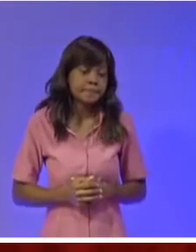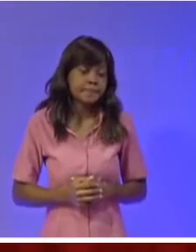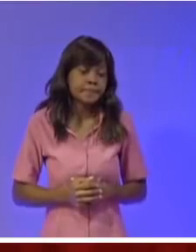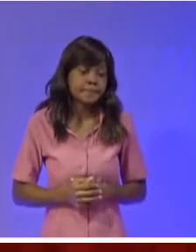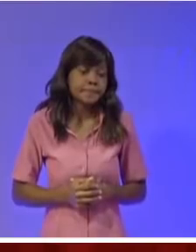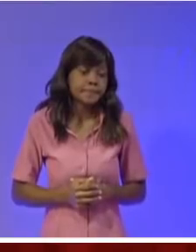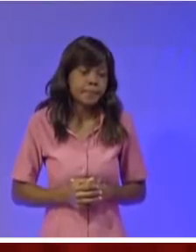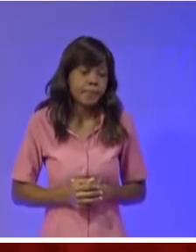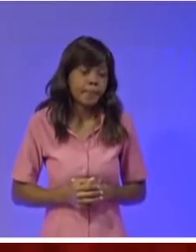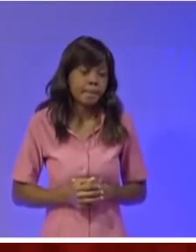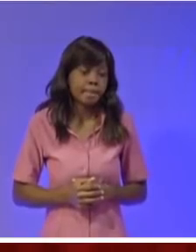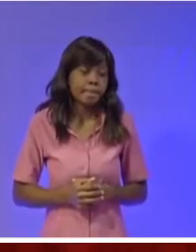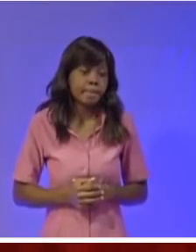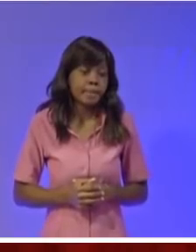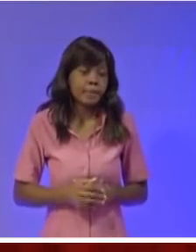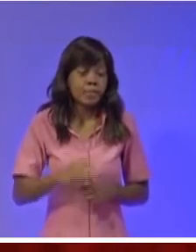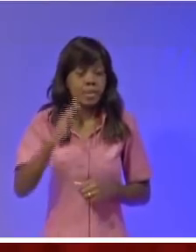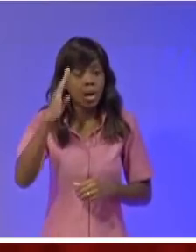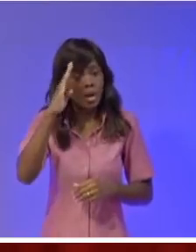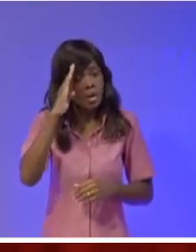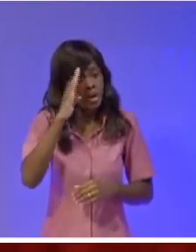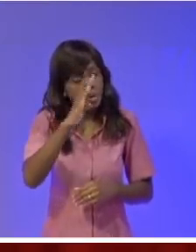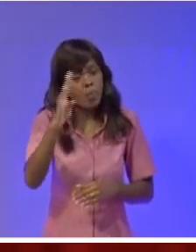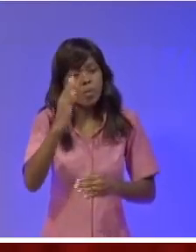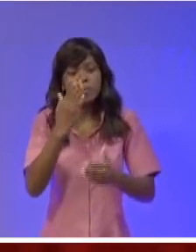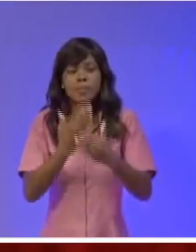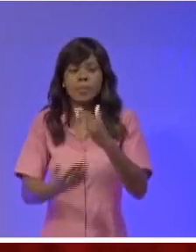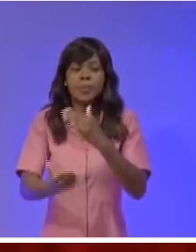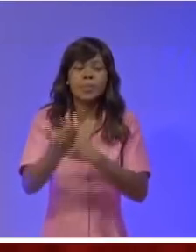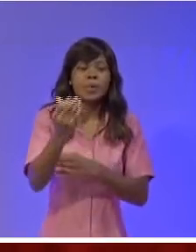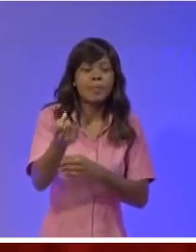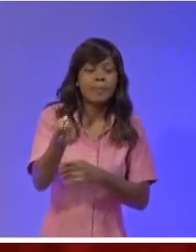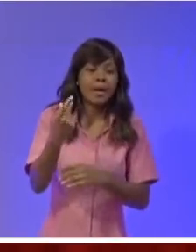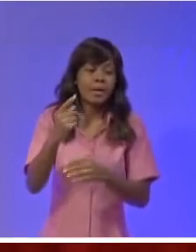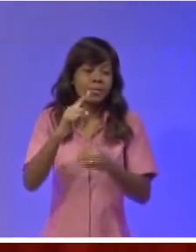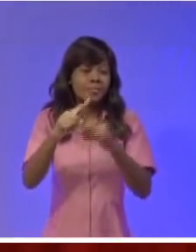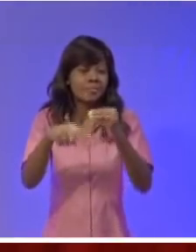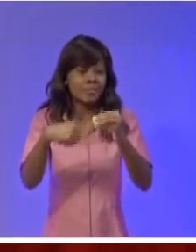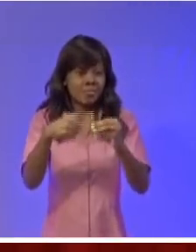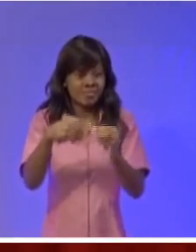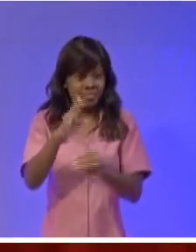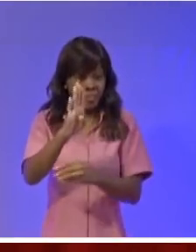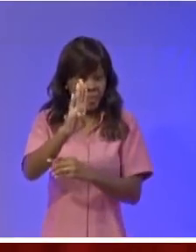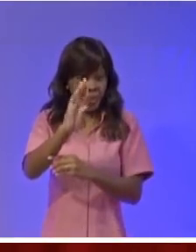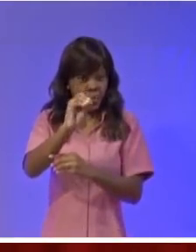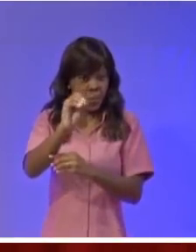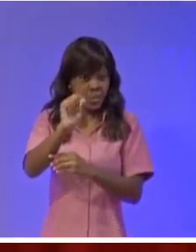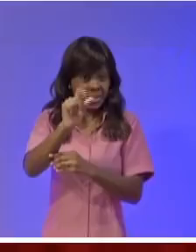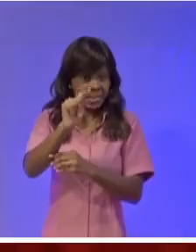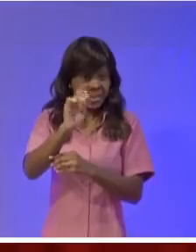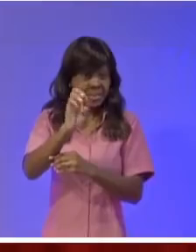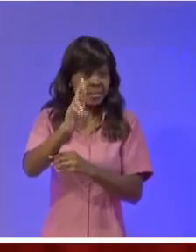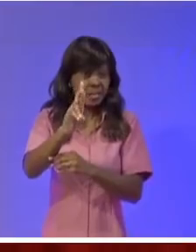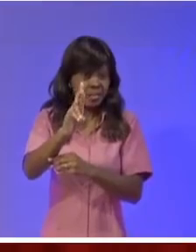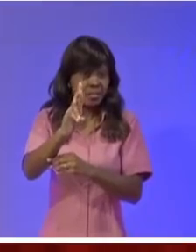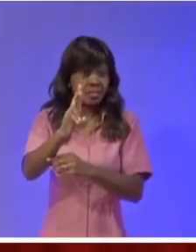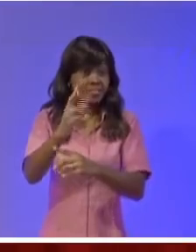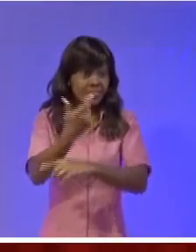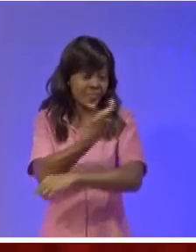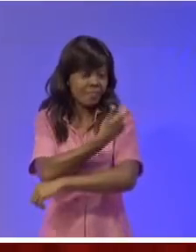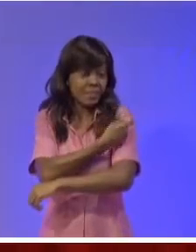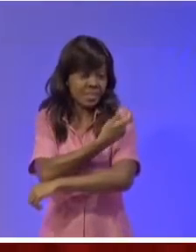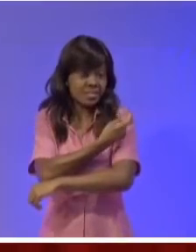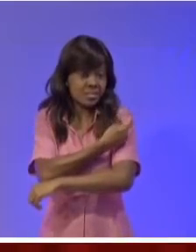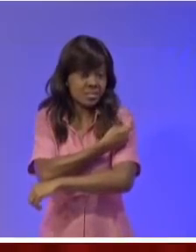Hi, good morning. Going back to the question of boosters, we've received reports that people are being turned away